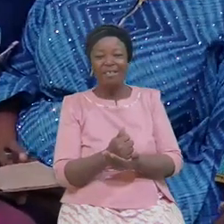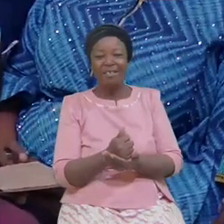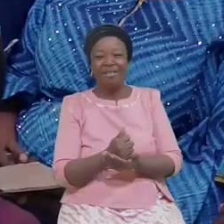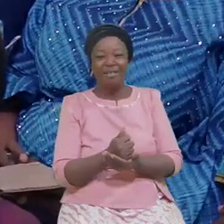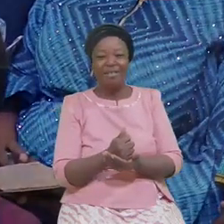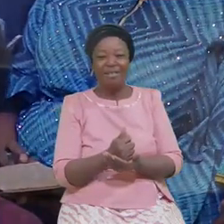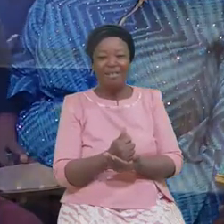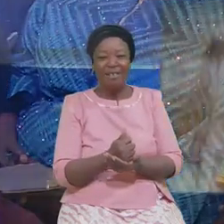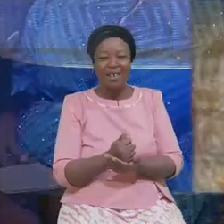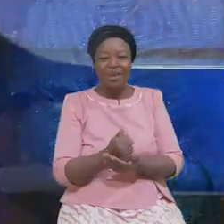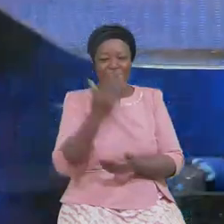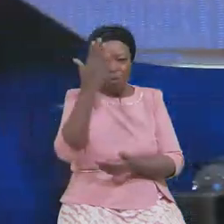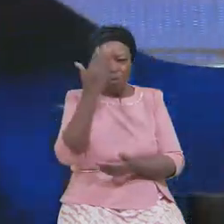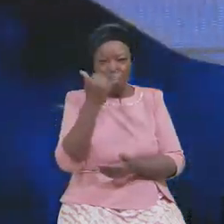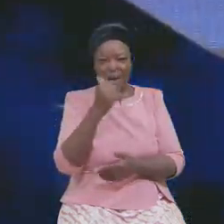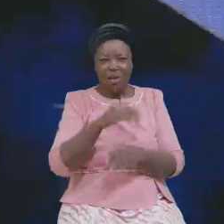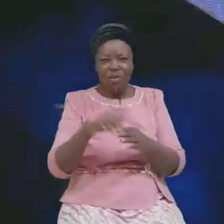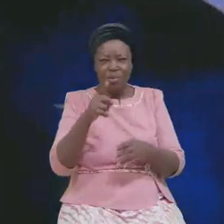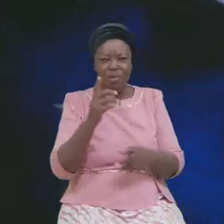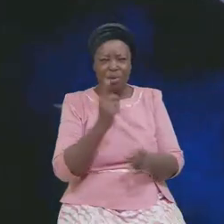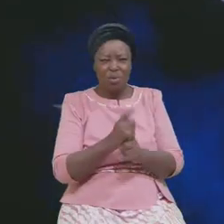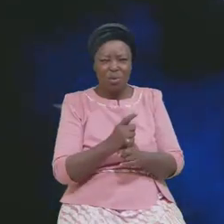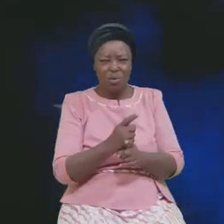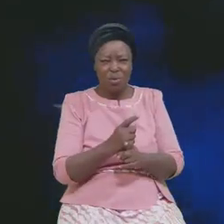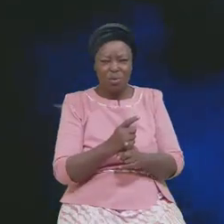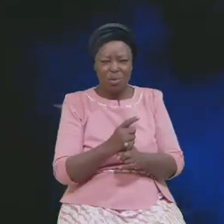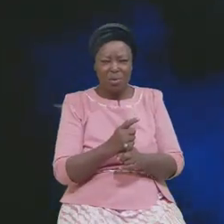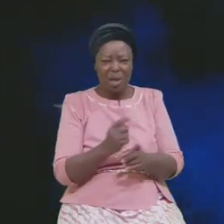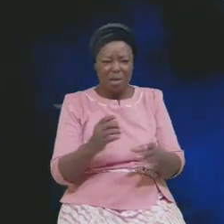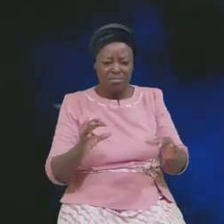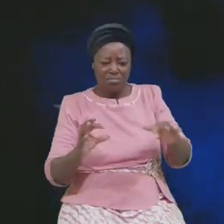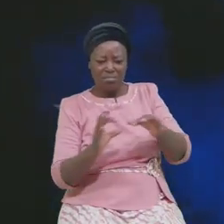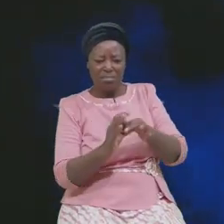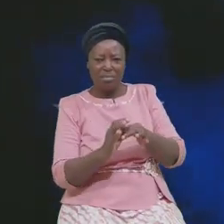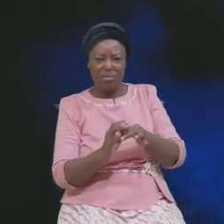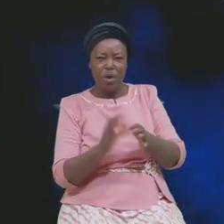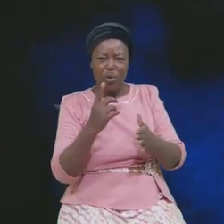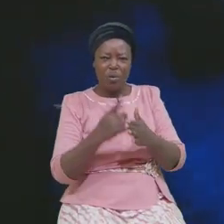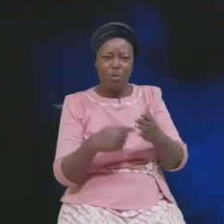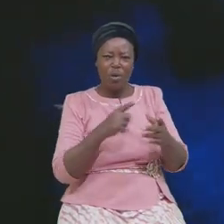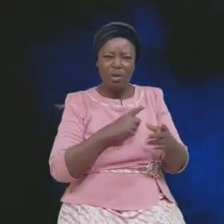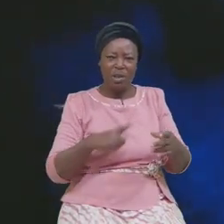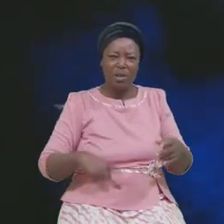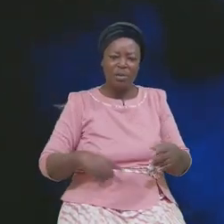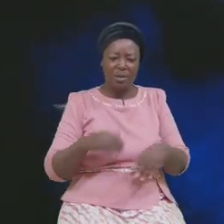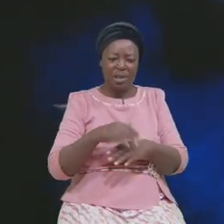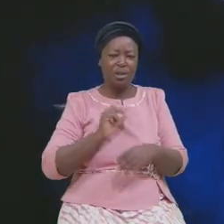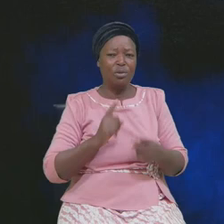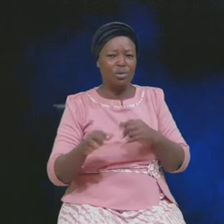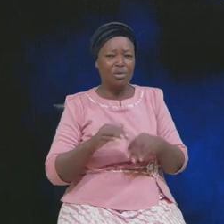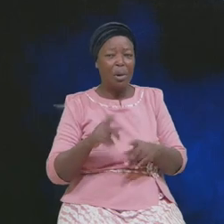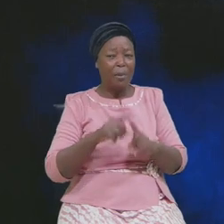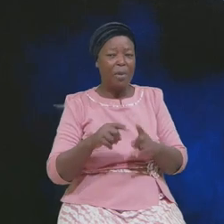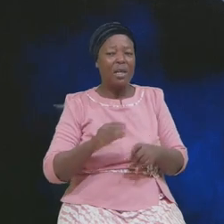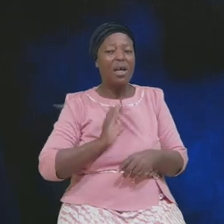Why don't we accomplish what the Lord sent us on earth to do? Our fear of our